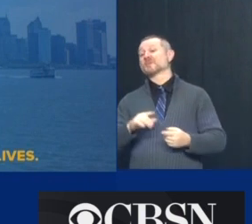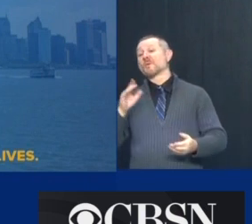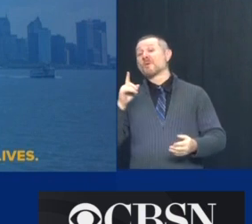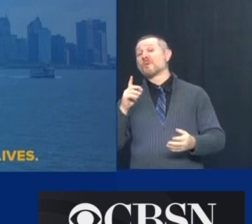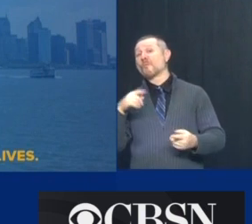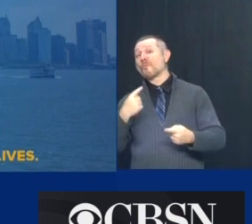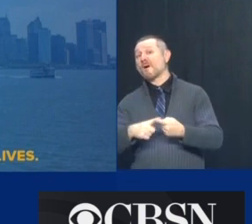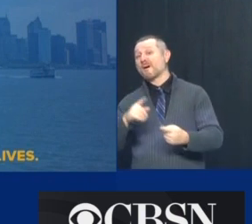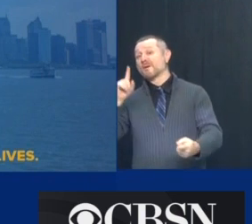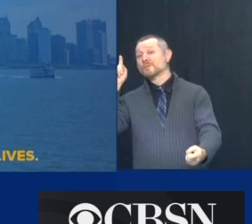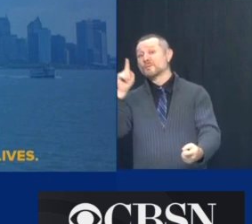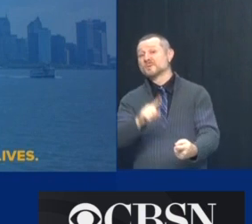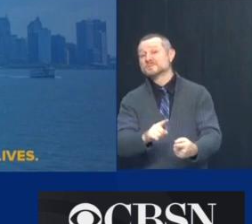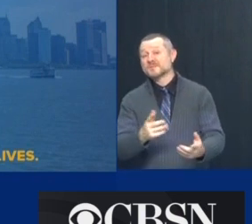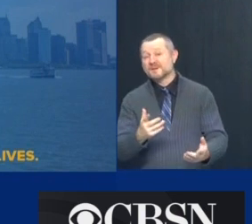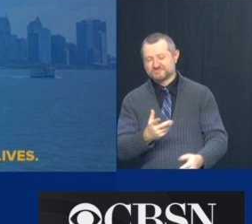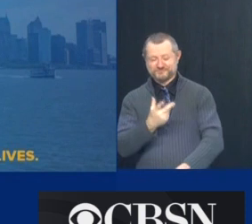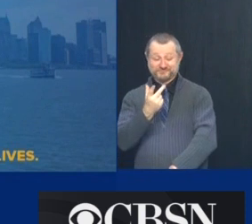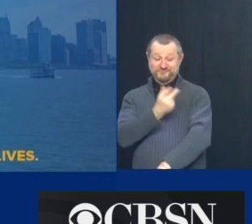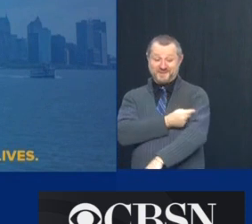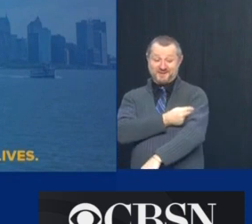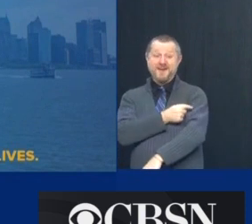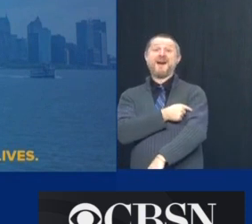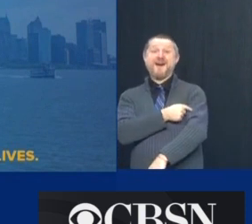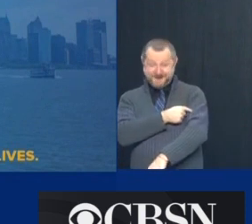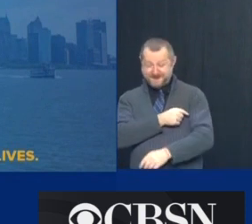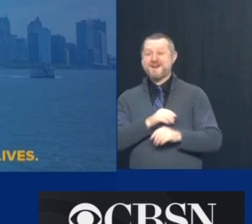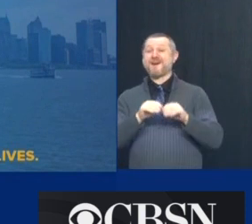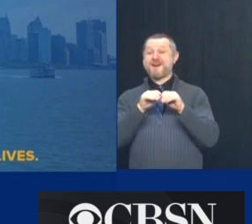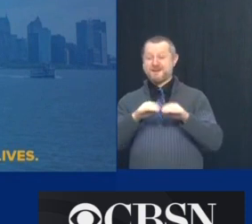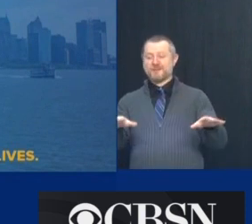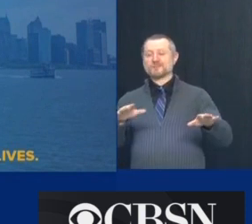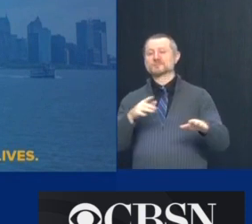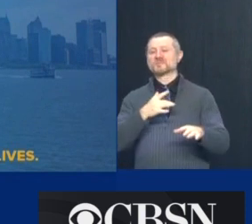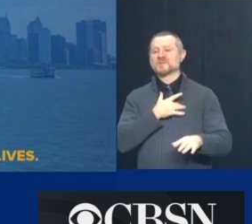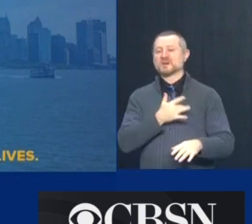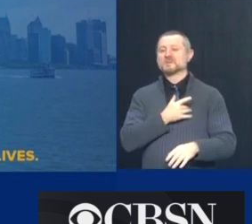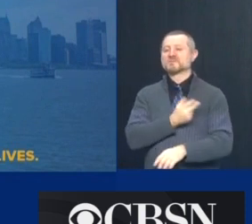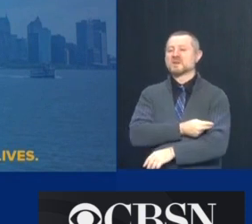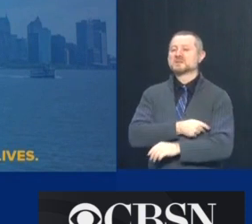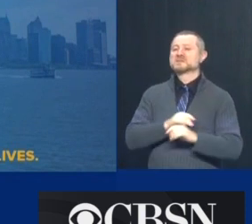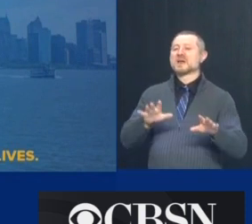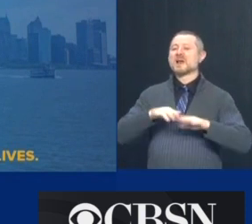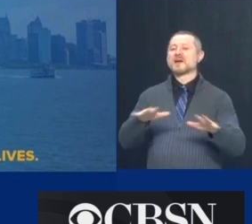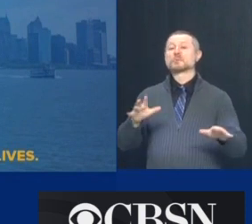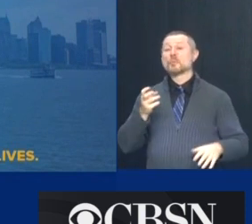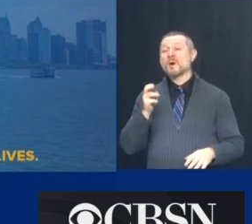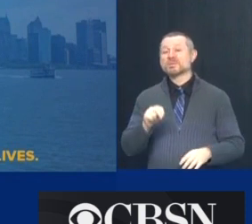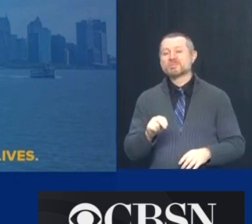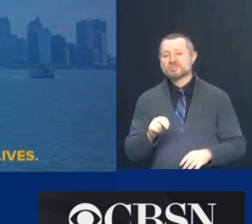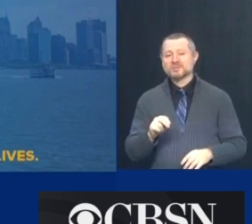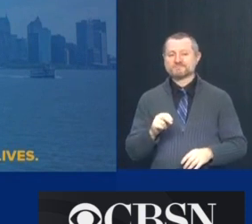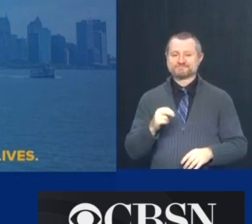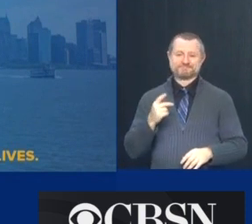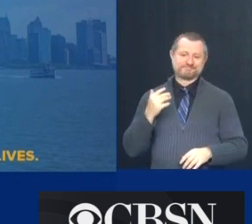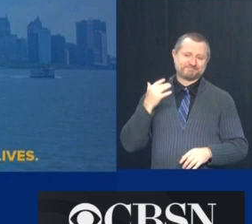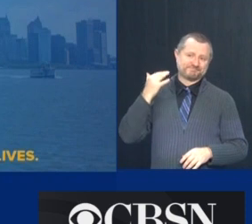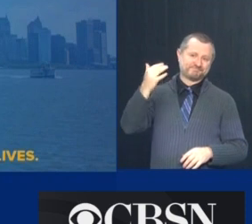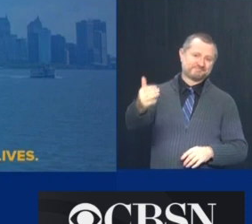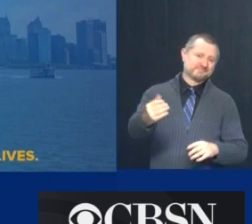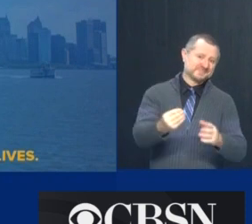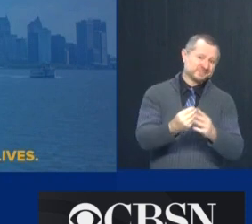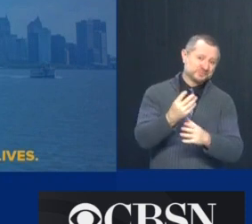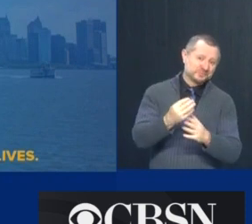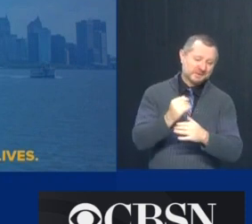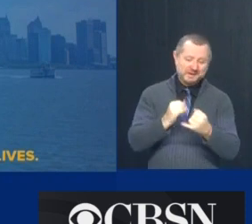mass. And I would wager today, you won't see that until late spring, early summer. At